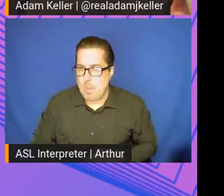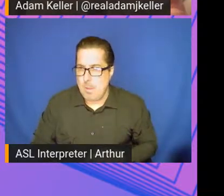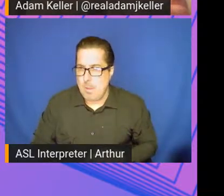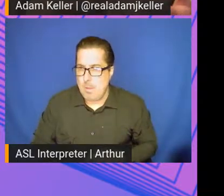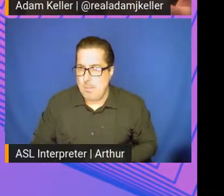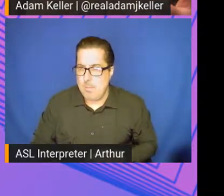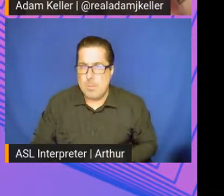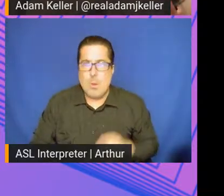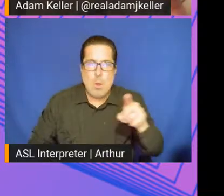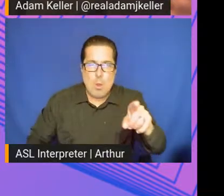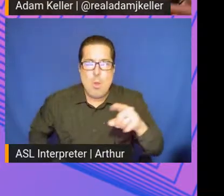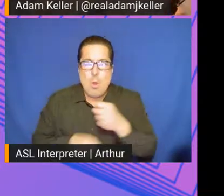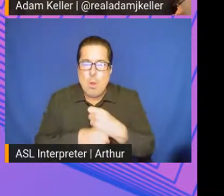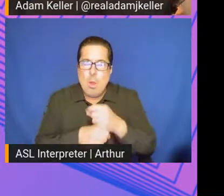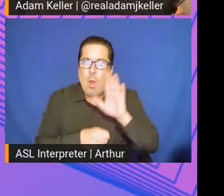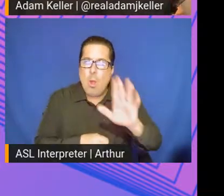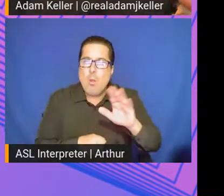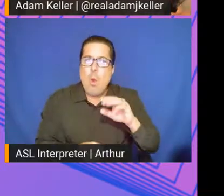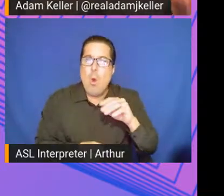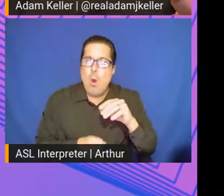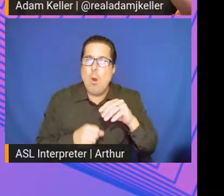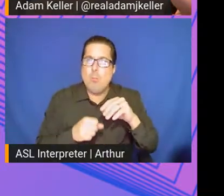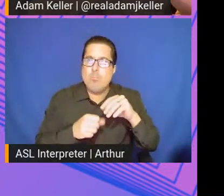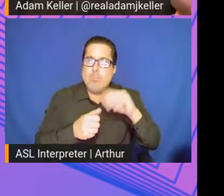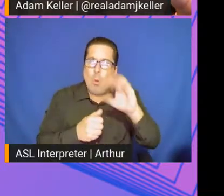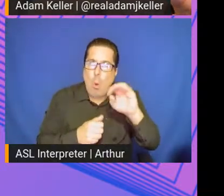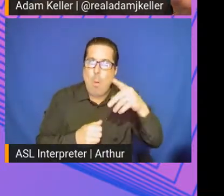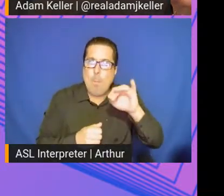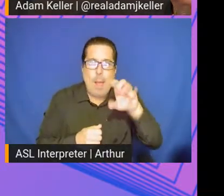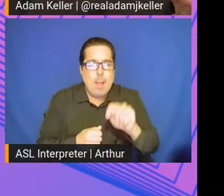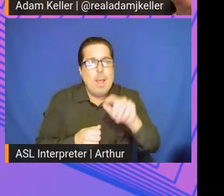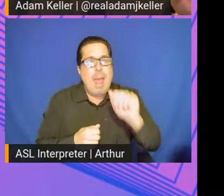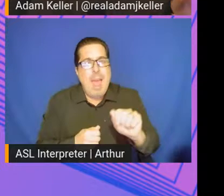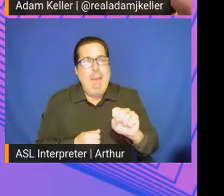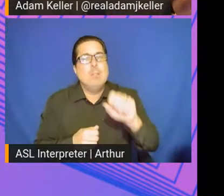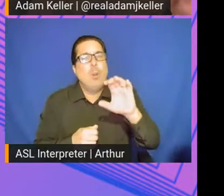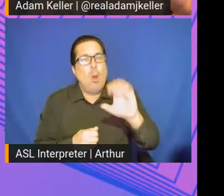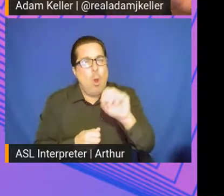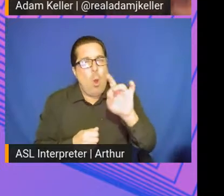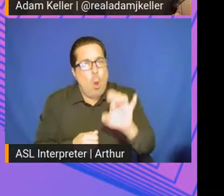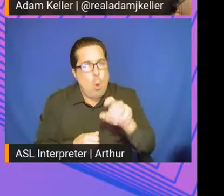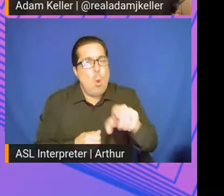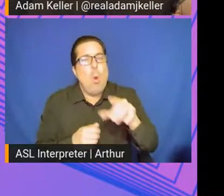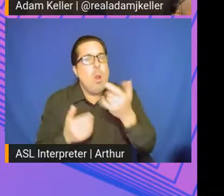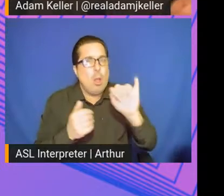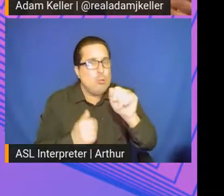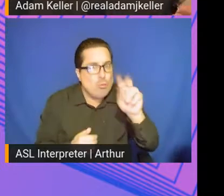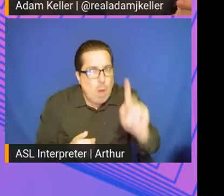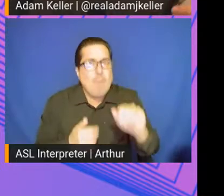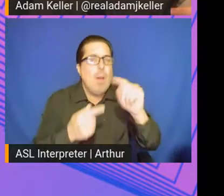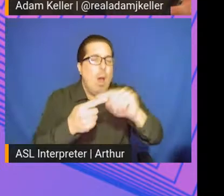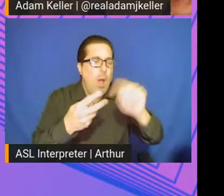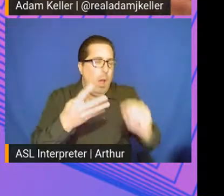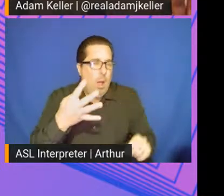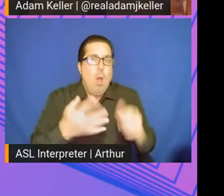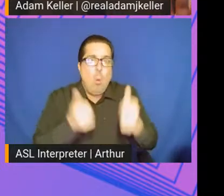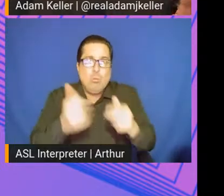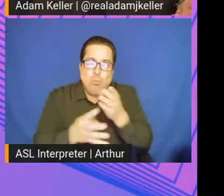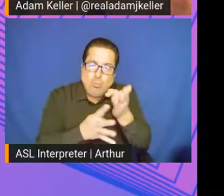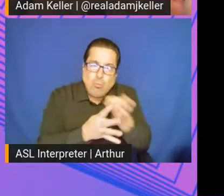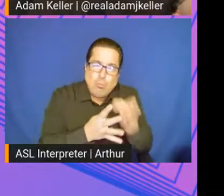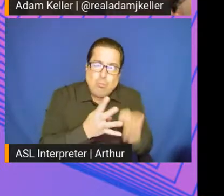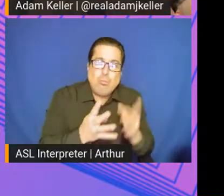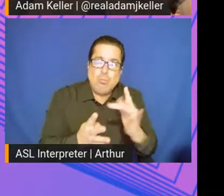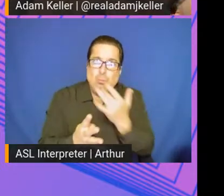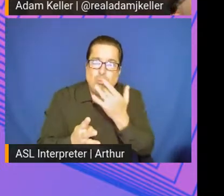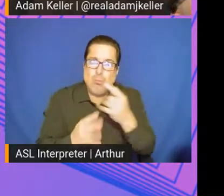Python, TypeScript, Java, etc. And it has a lot of opinionated constructs built in with sane defaults, which we'll